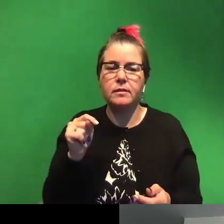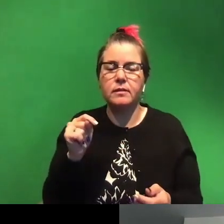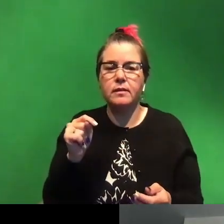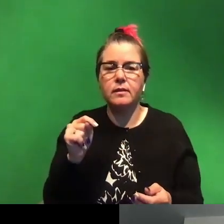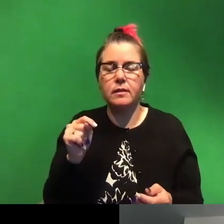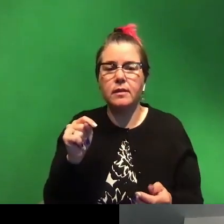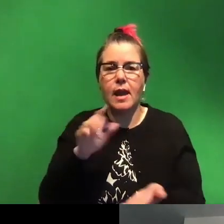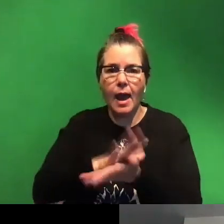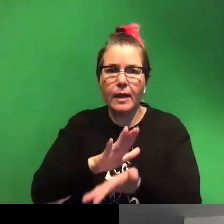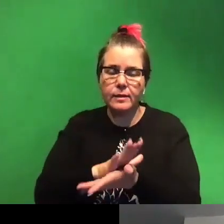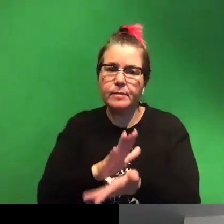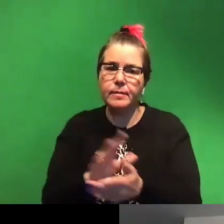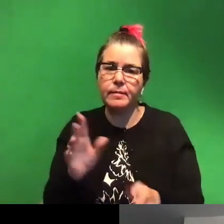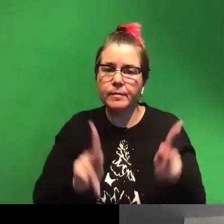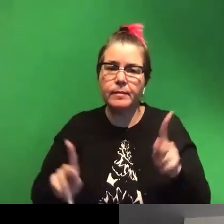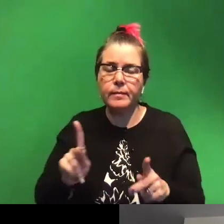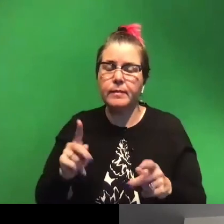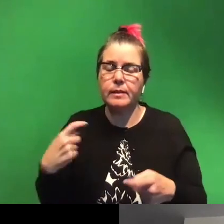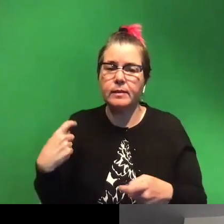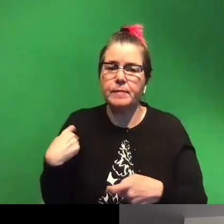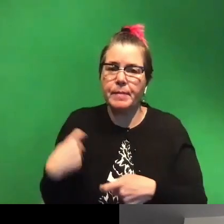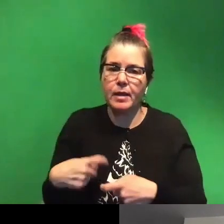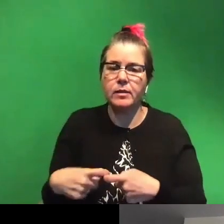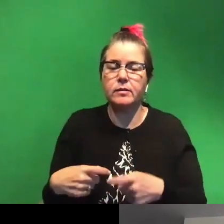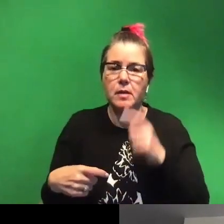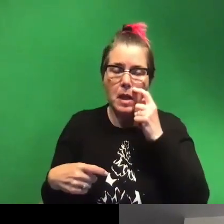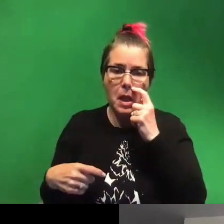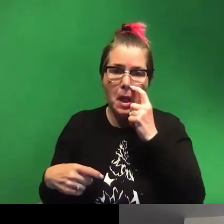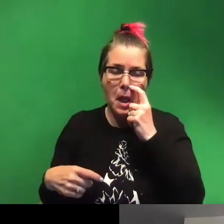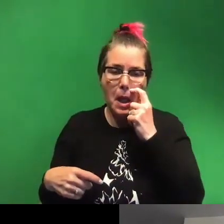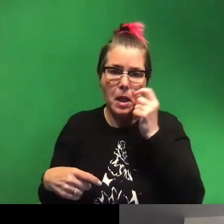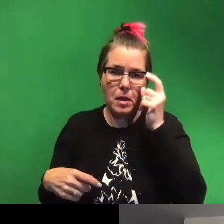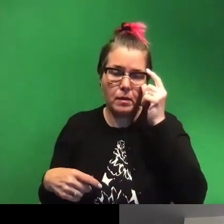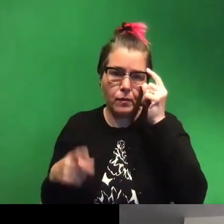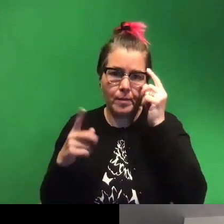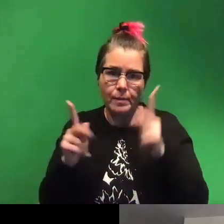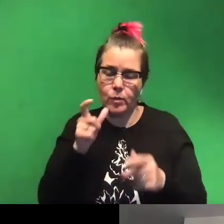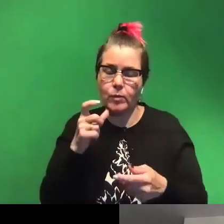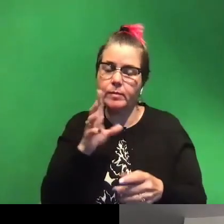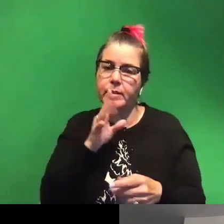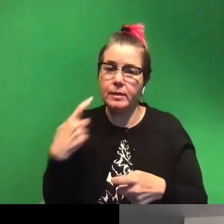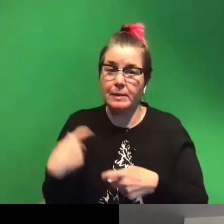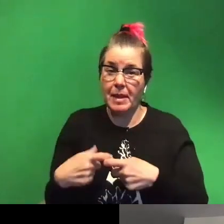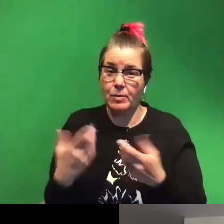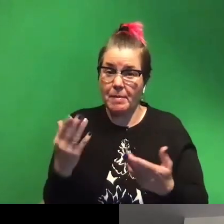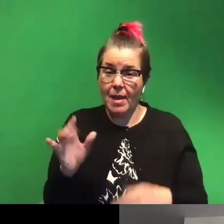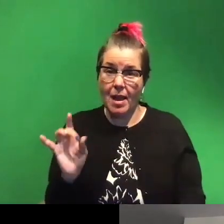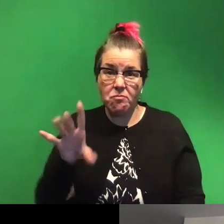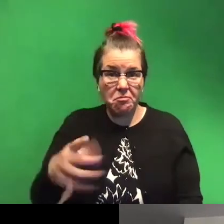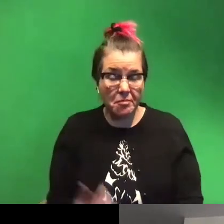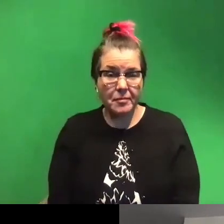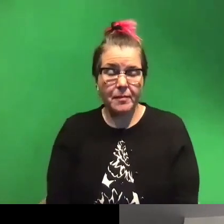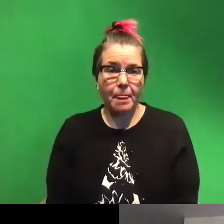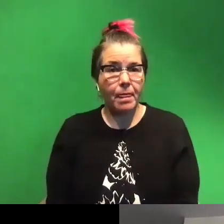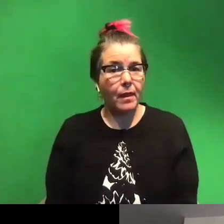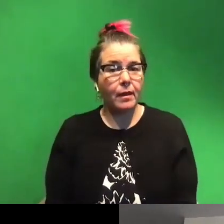academics that are in Spanish for people that speak Spanish. So maybe that, I don't know. That sounds great. Yeah,